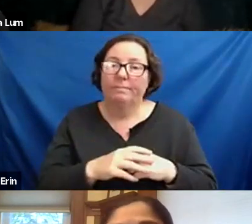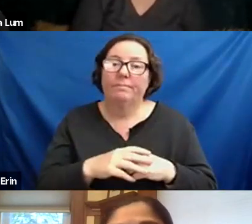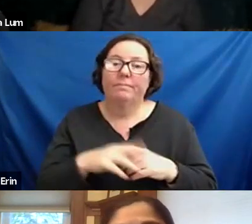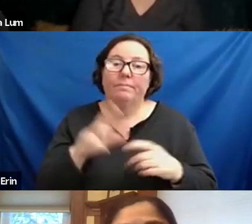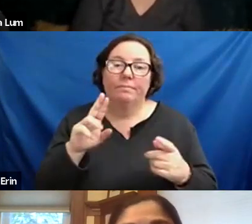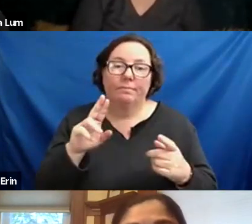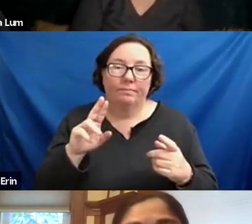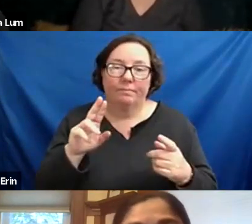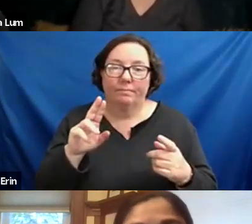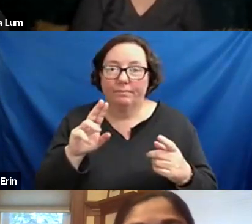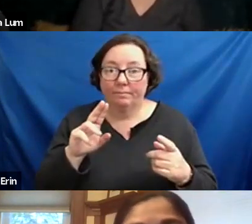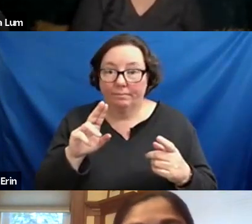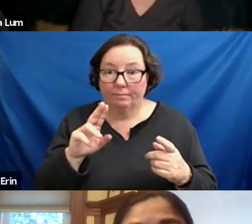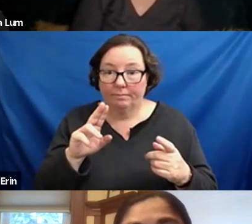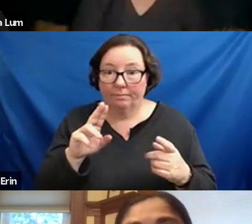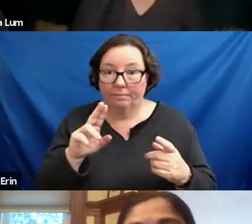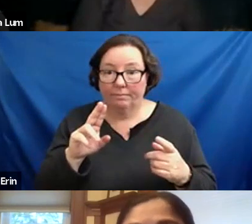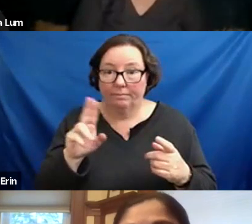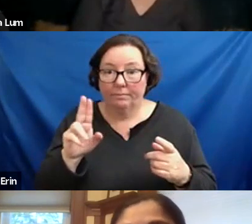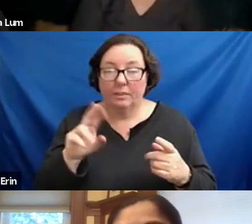Rufeng Li.